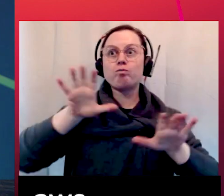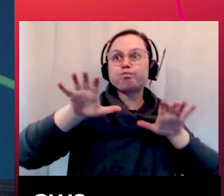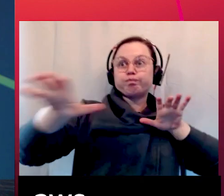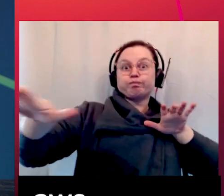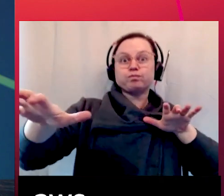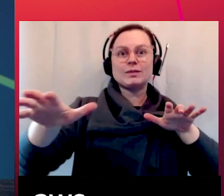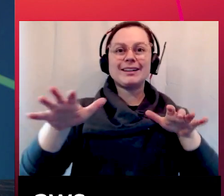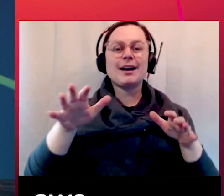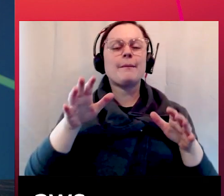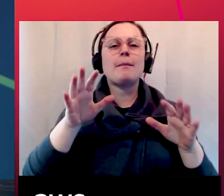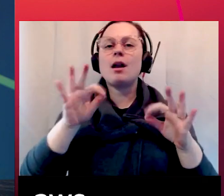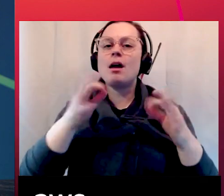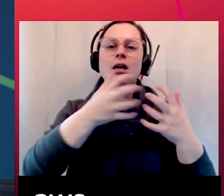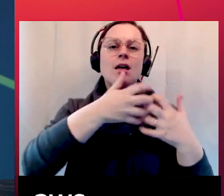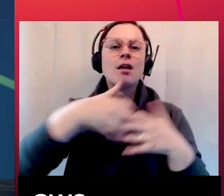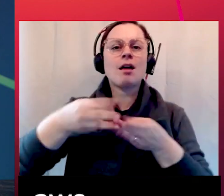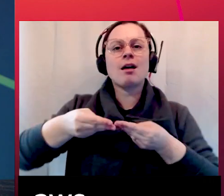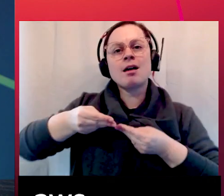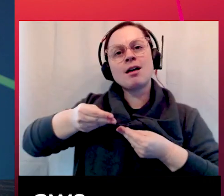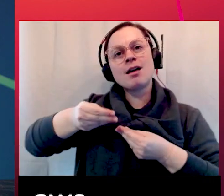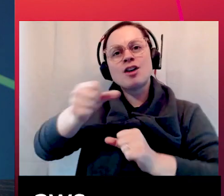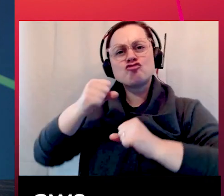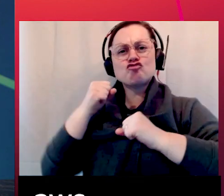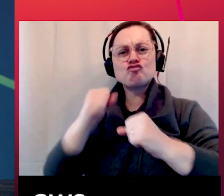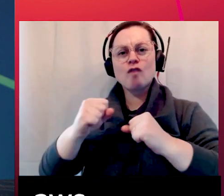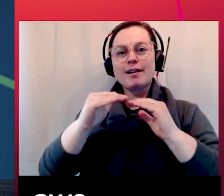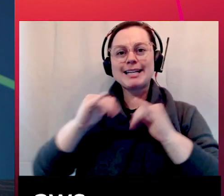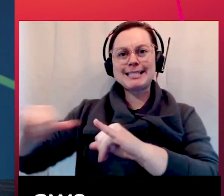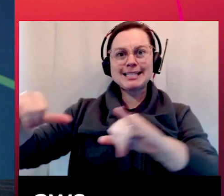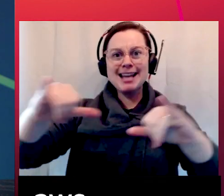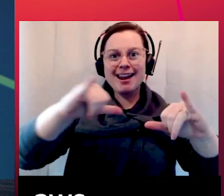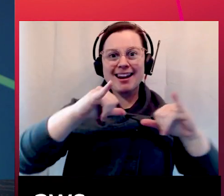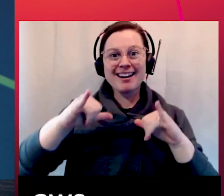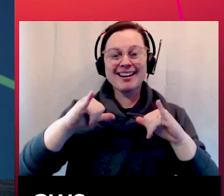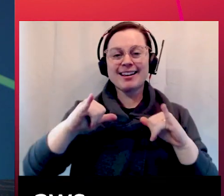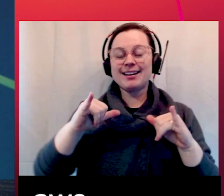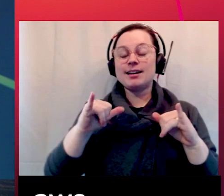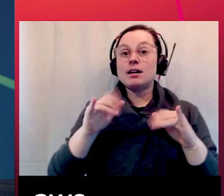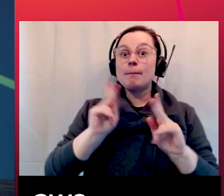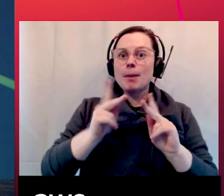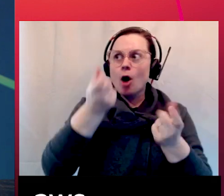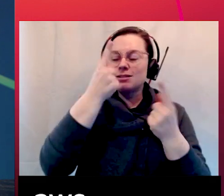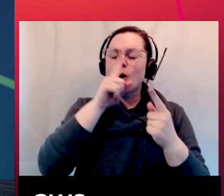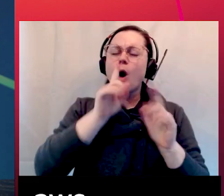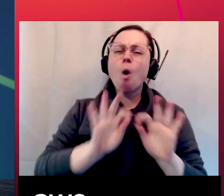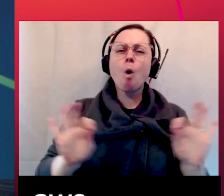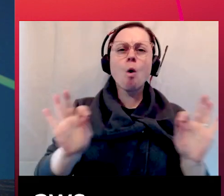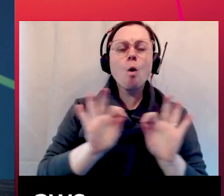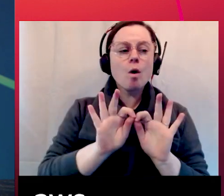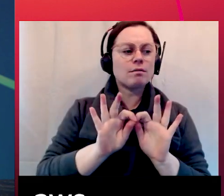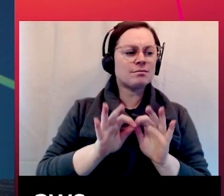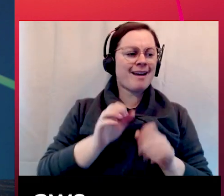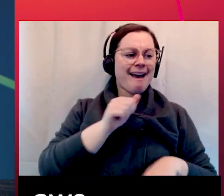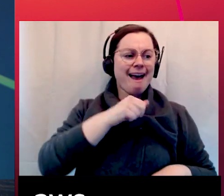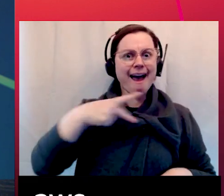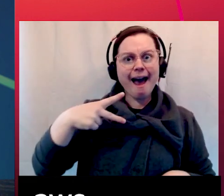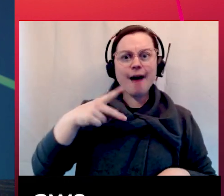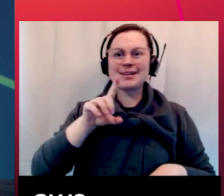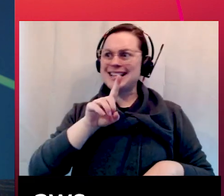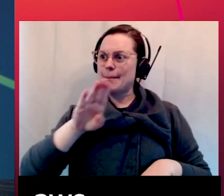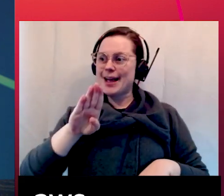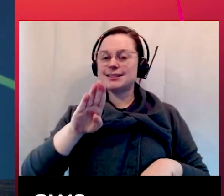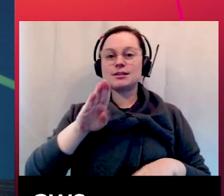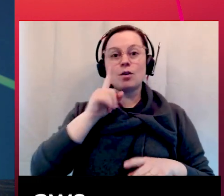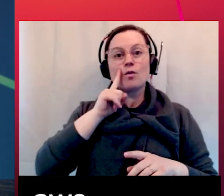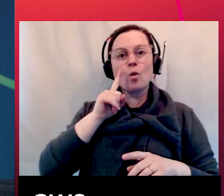a strongly consistent manner. And this is really important for people to understand, because applications and databases, especially in